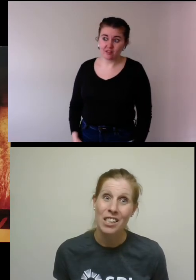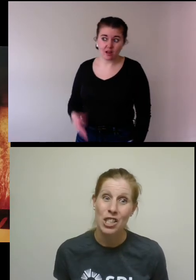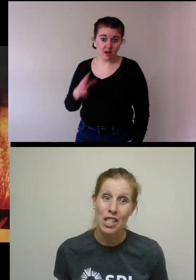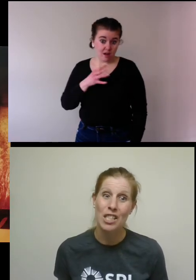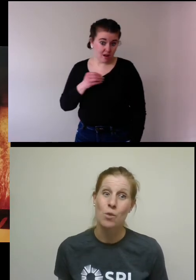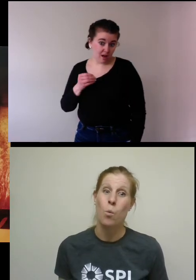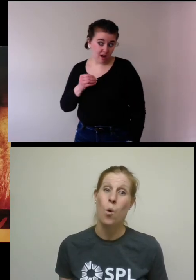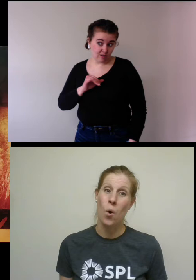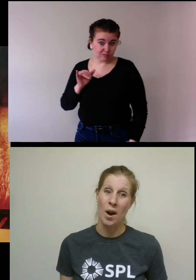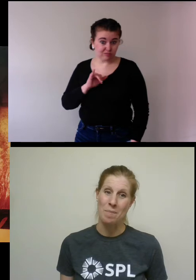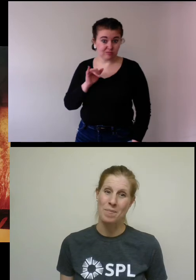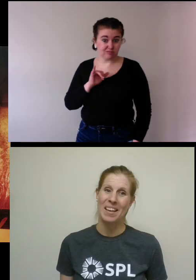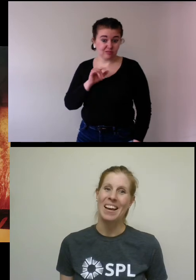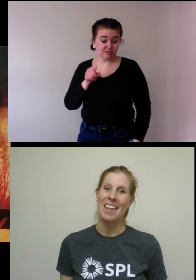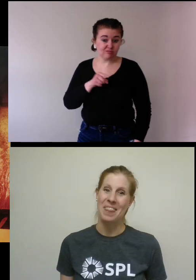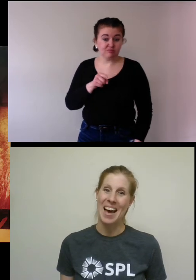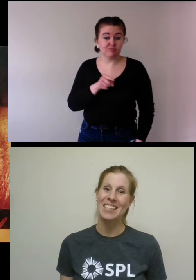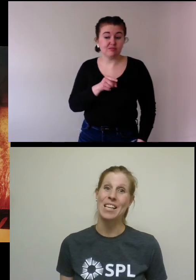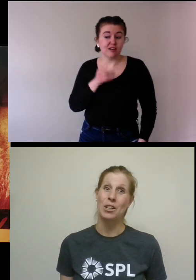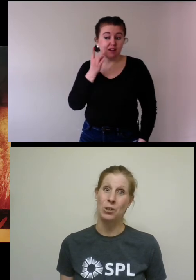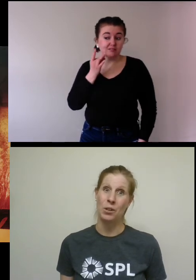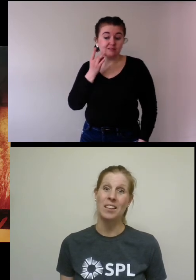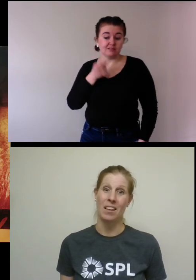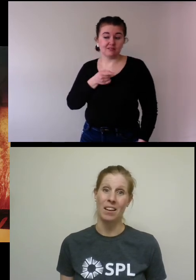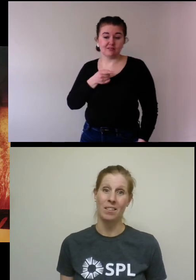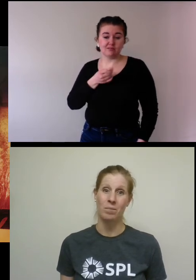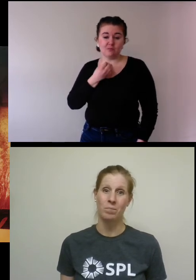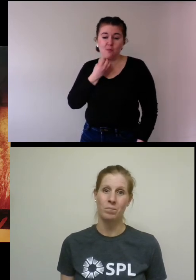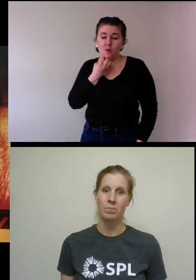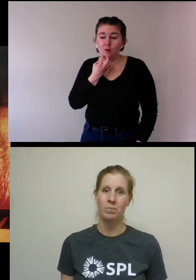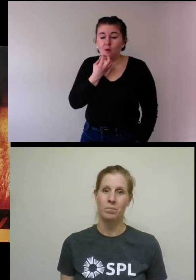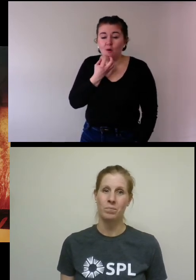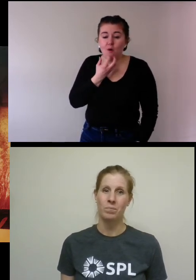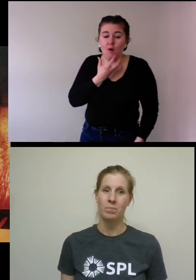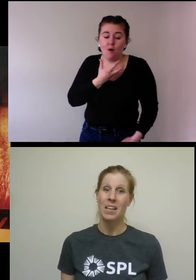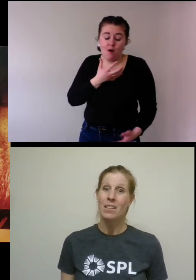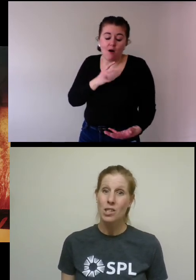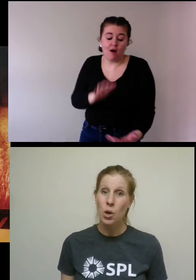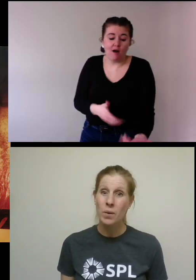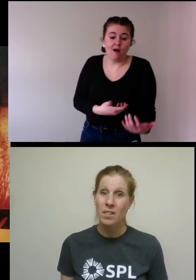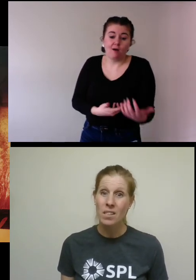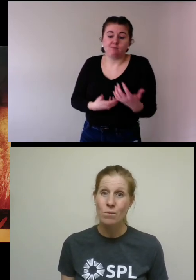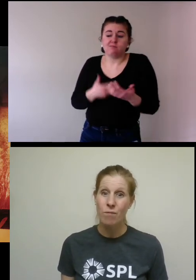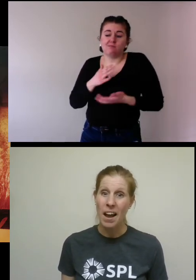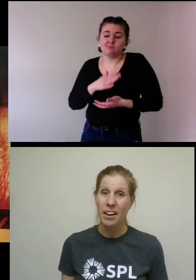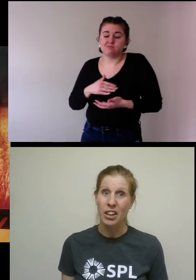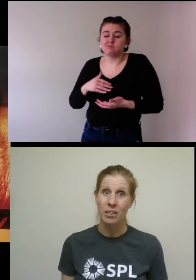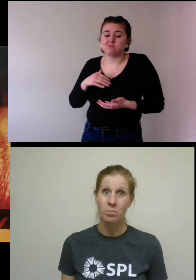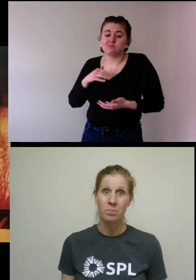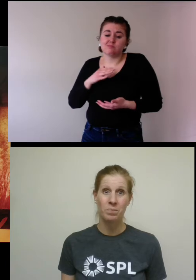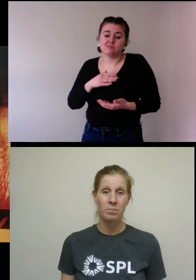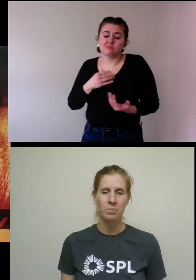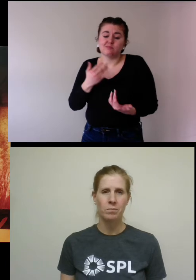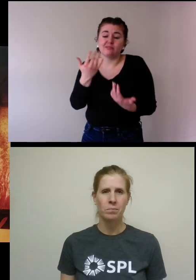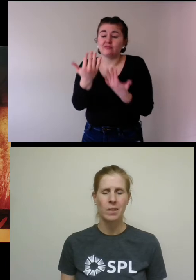Plus, she's warm, and that's a good thing. So is this